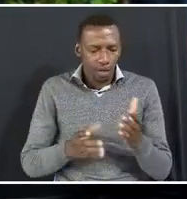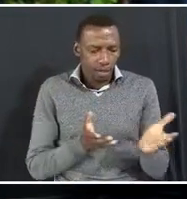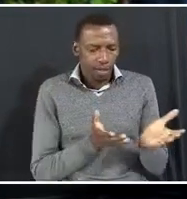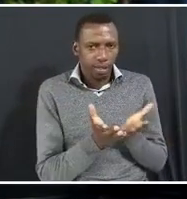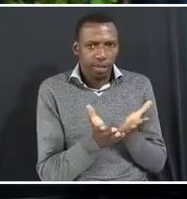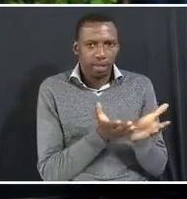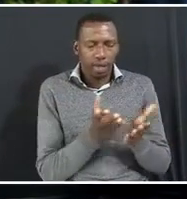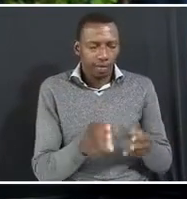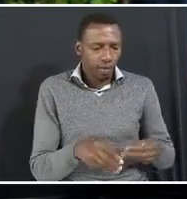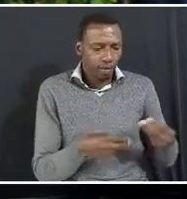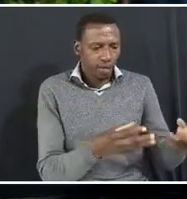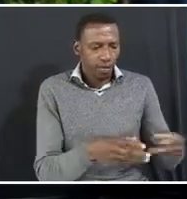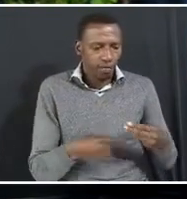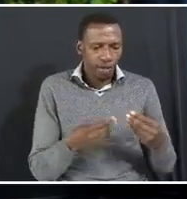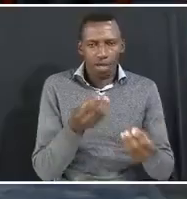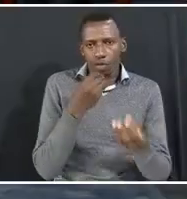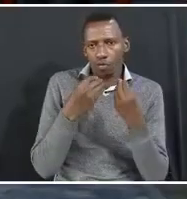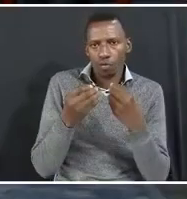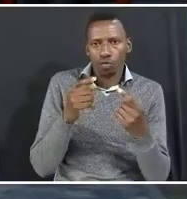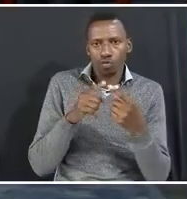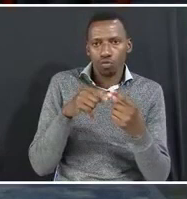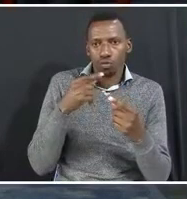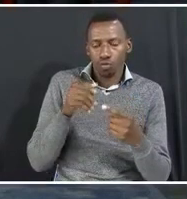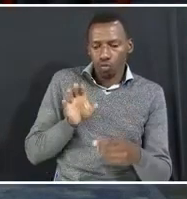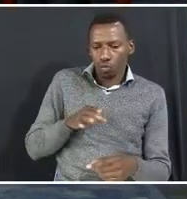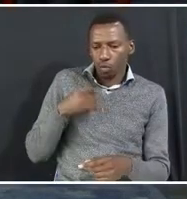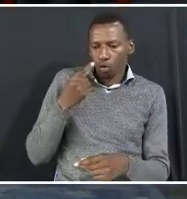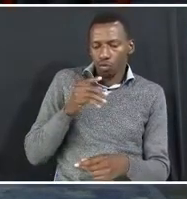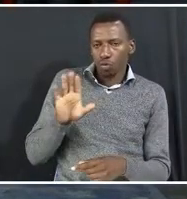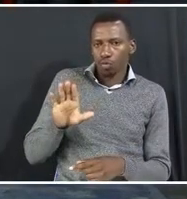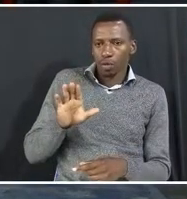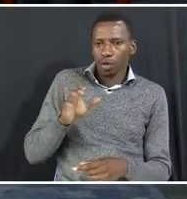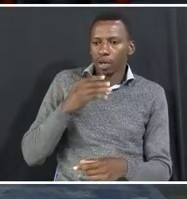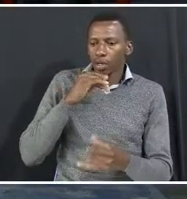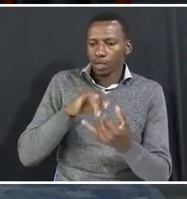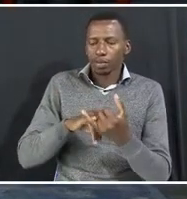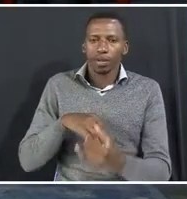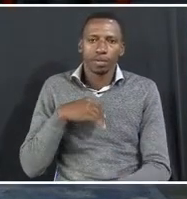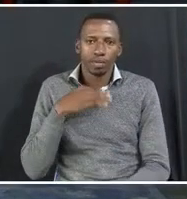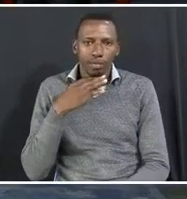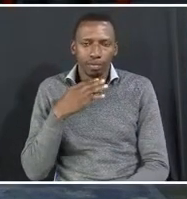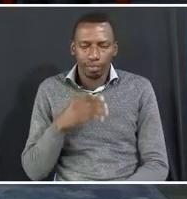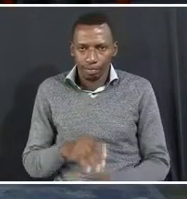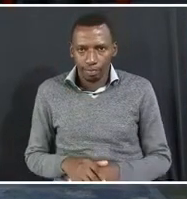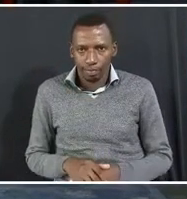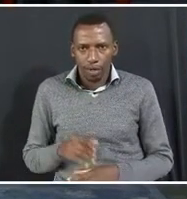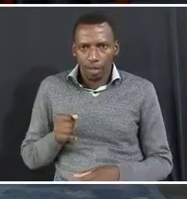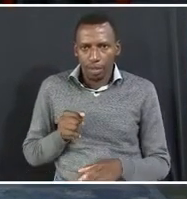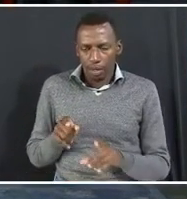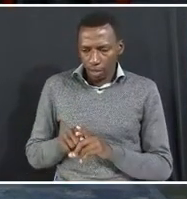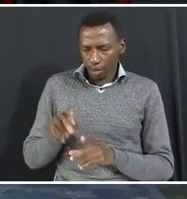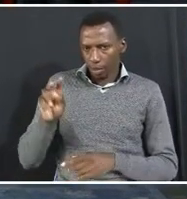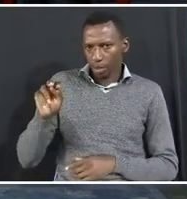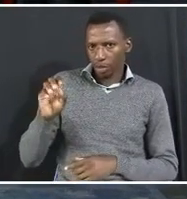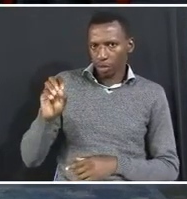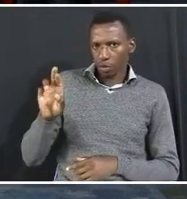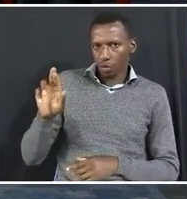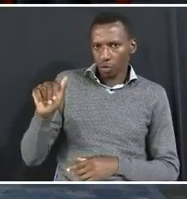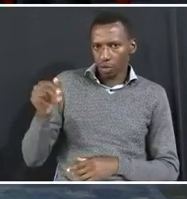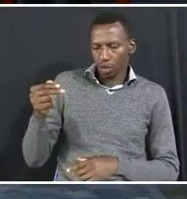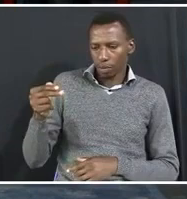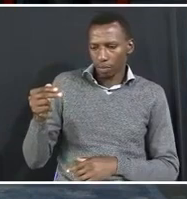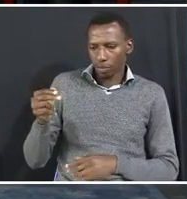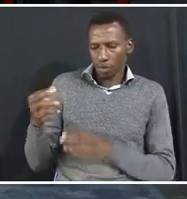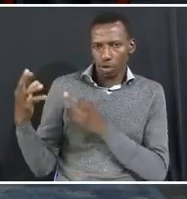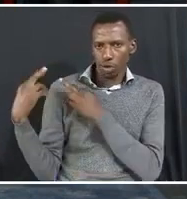especially. Sister Nora, is the role of the deacon to serve food in the church?